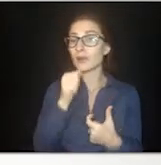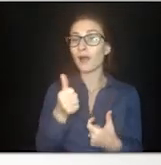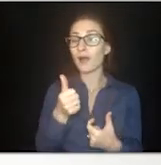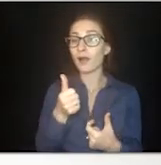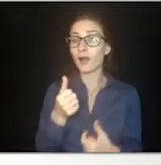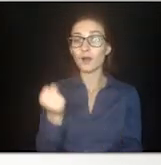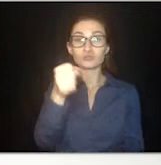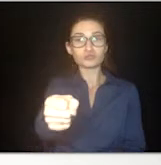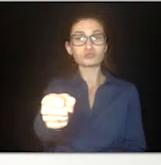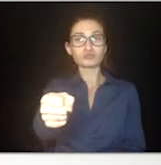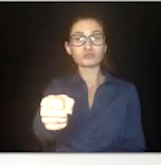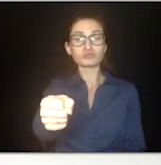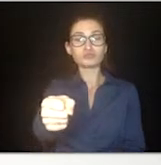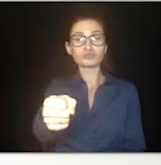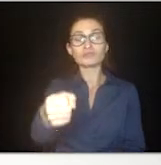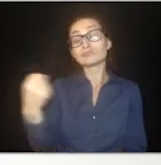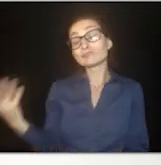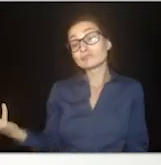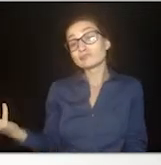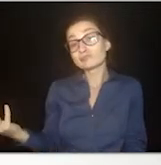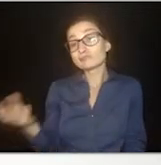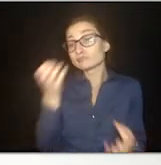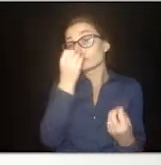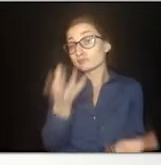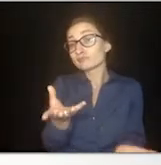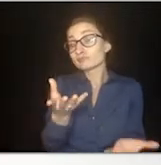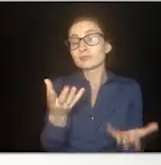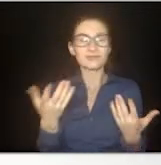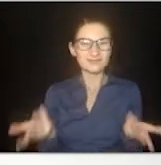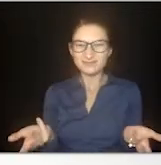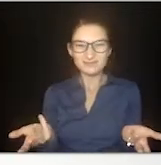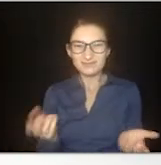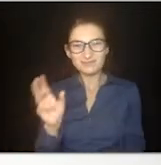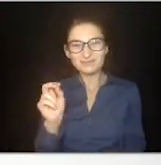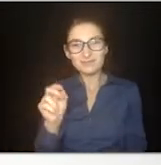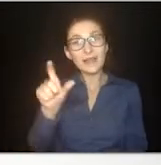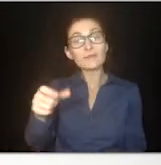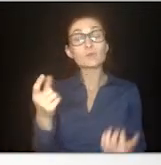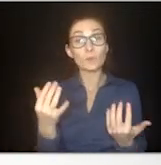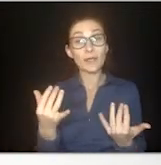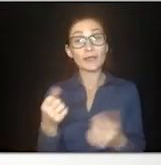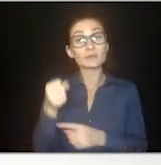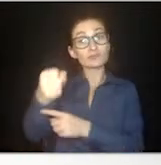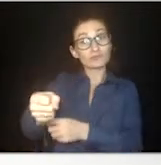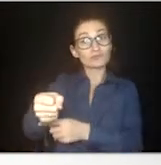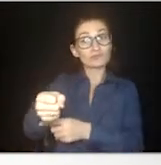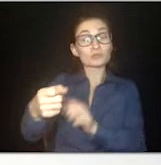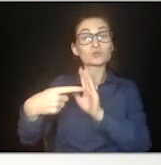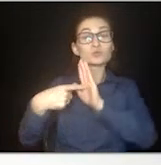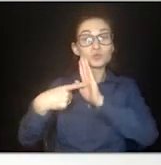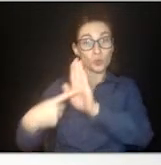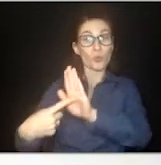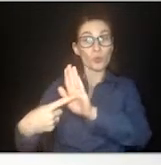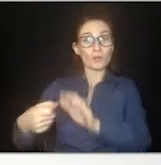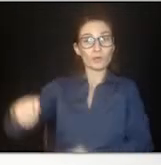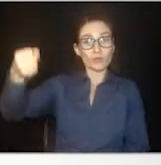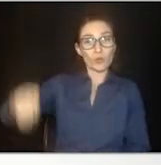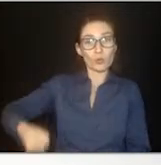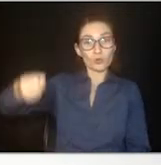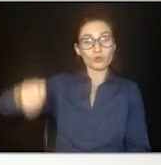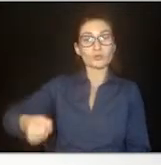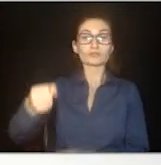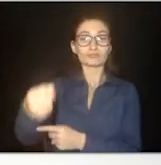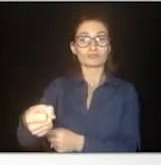to him for a second and go, he's not interested. She had to wait. It took him a few minutes. And you